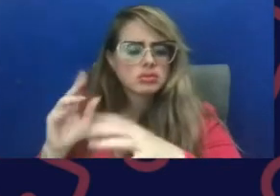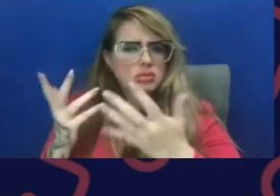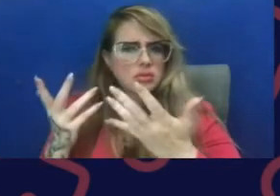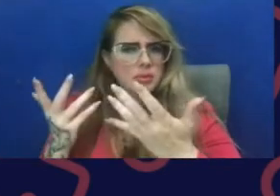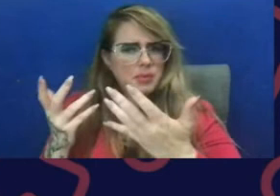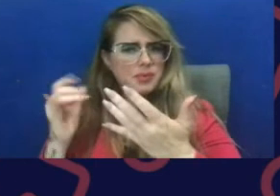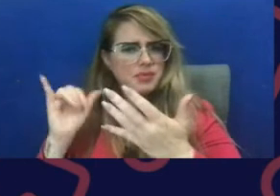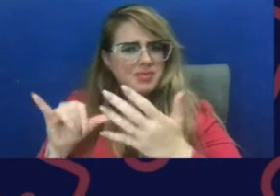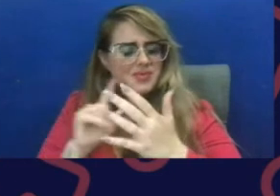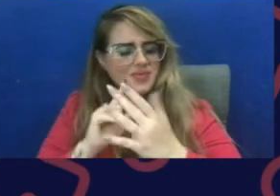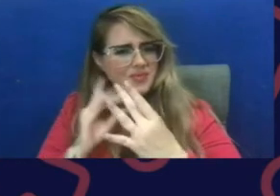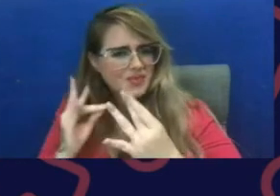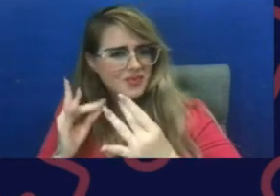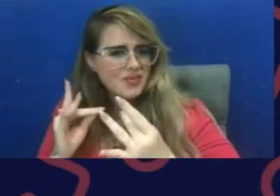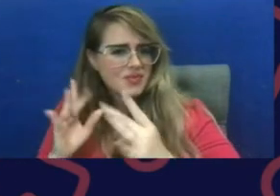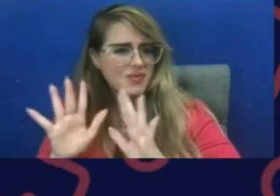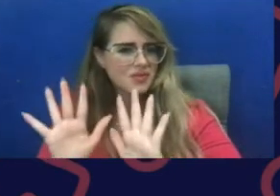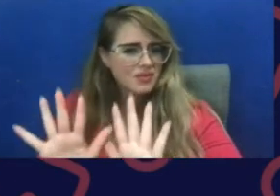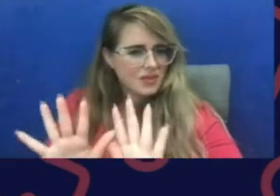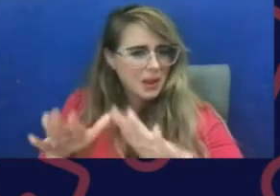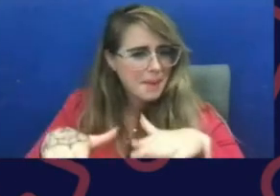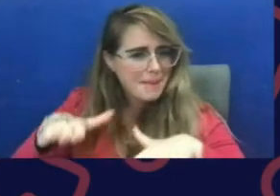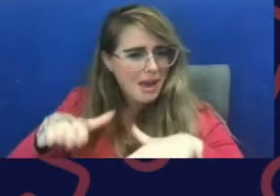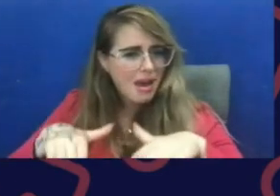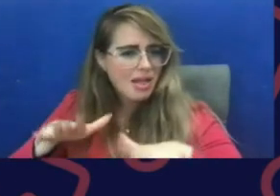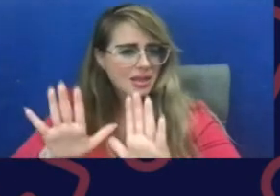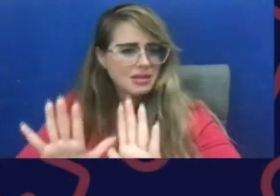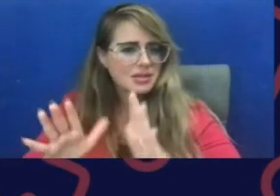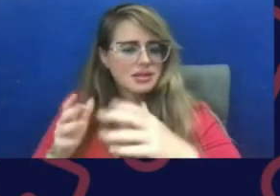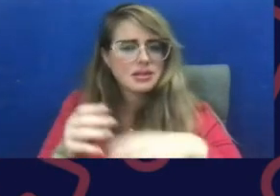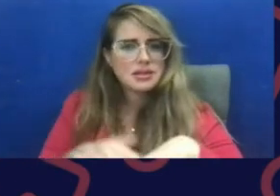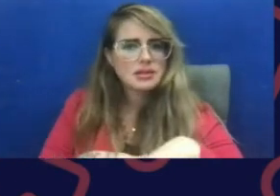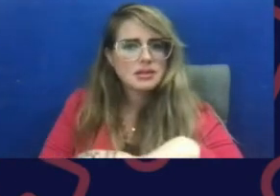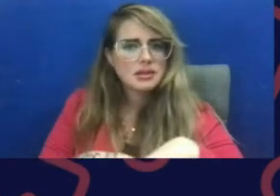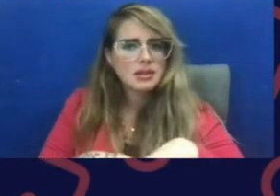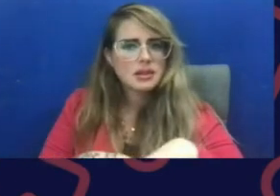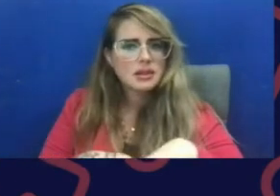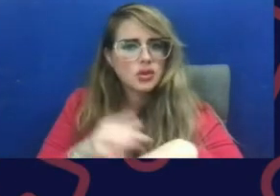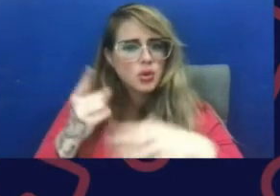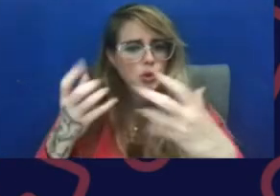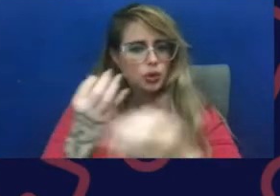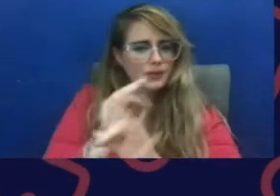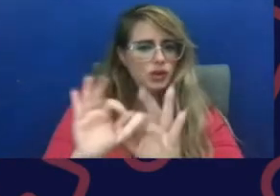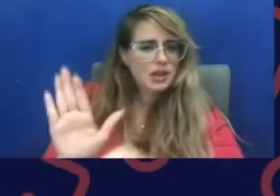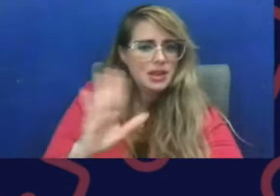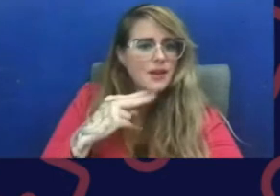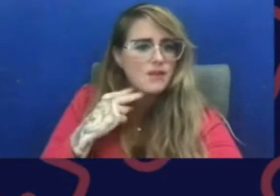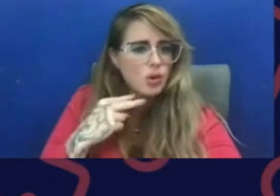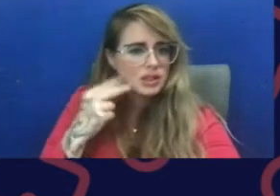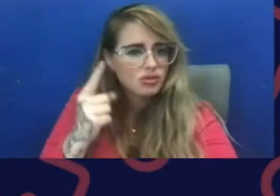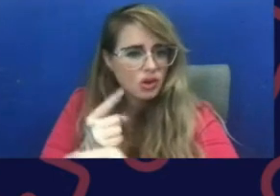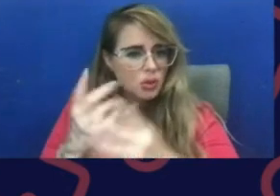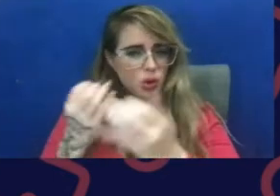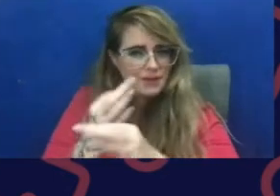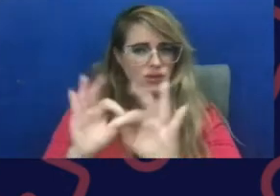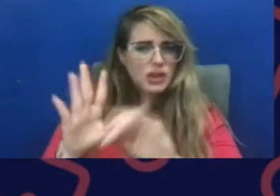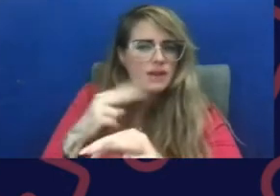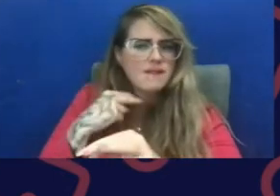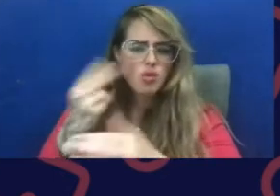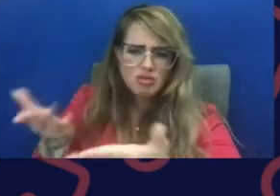it's a delicate balance of freeing their voices, right? Freeing their natural voice